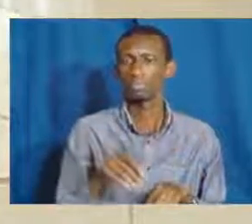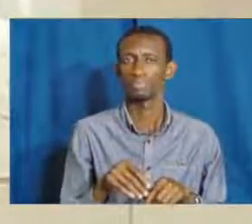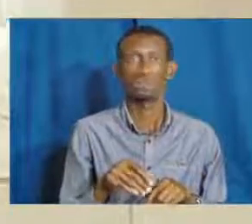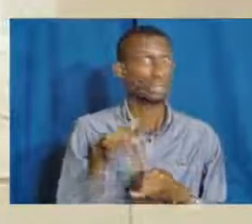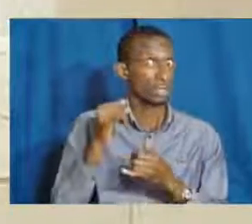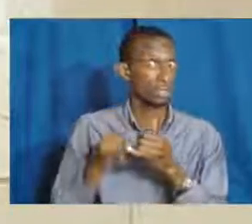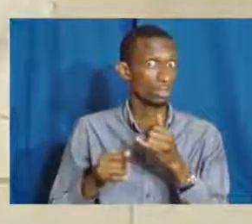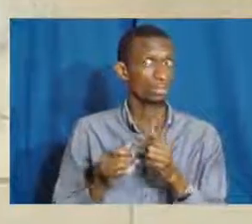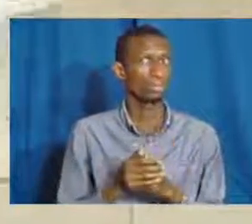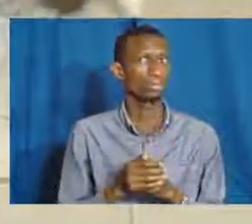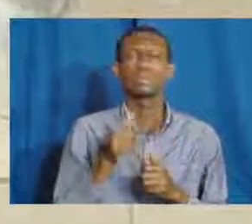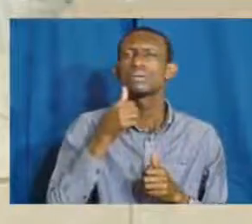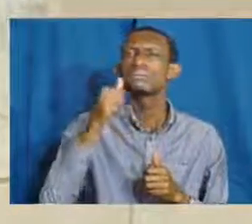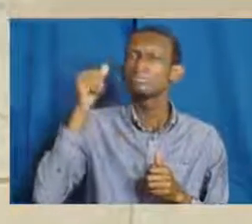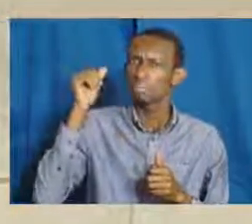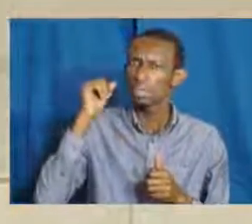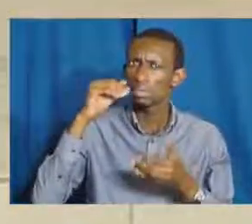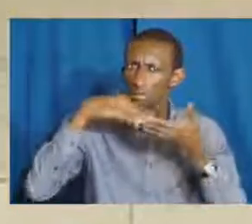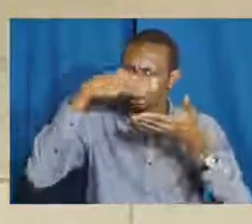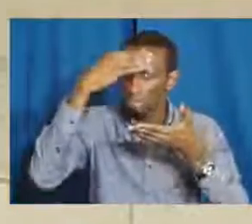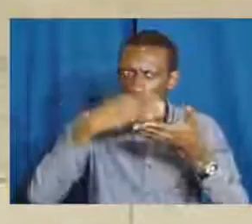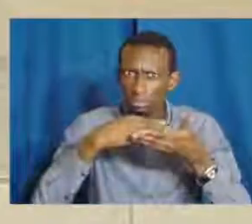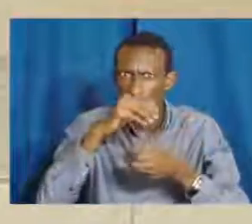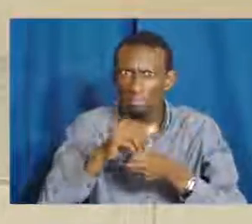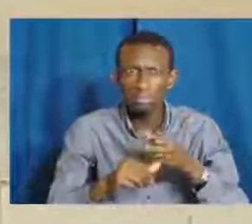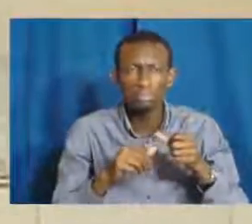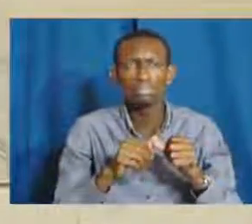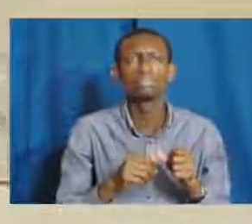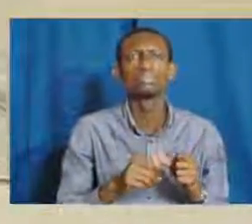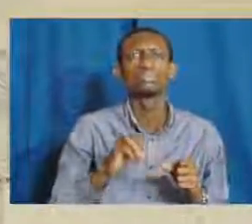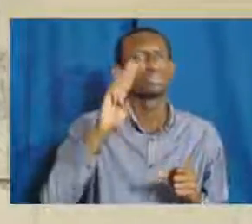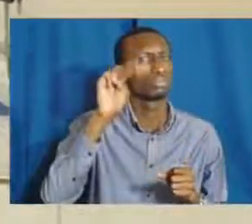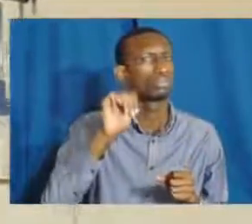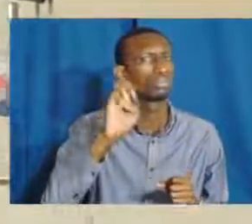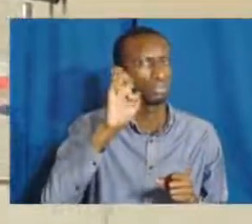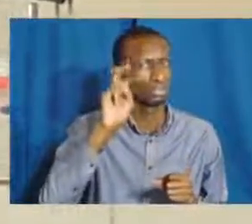Lastly, we had looked at the Mendeleev's periodic